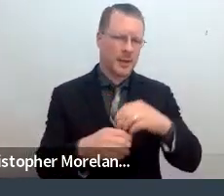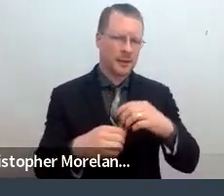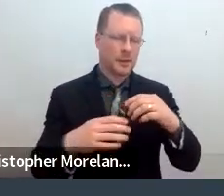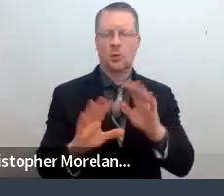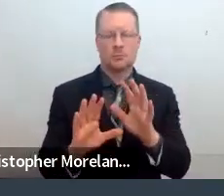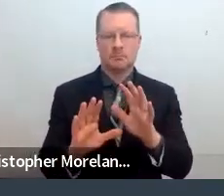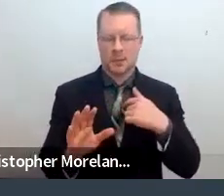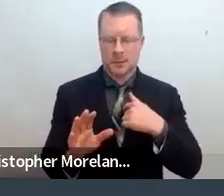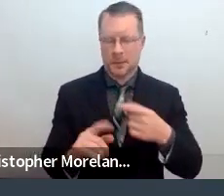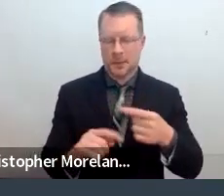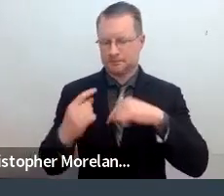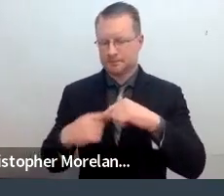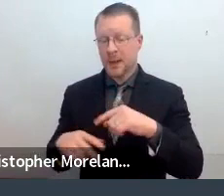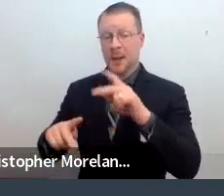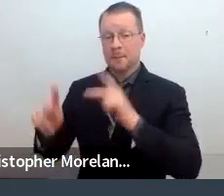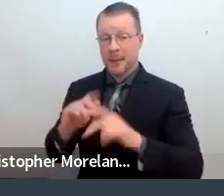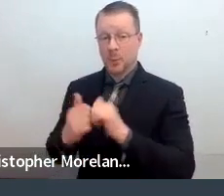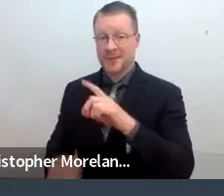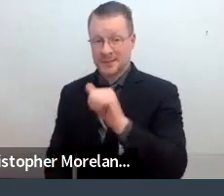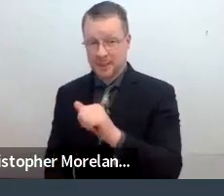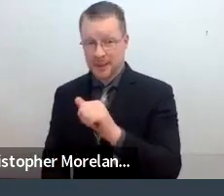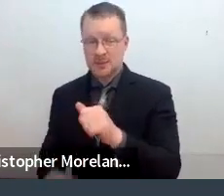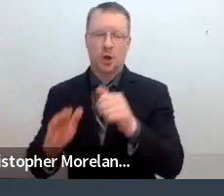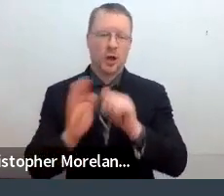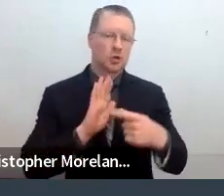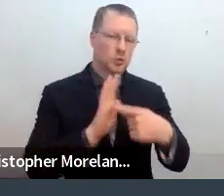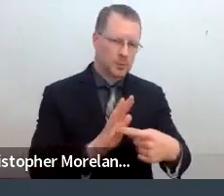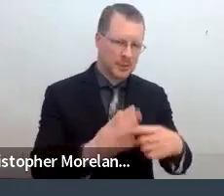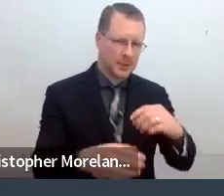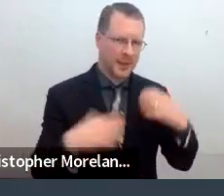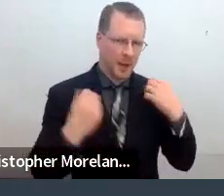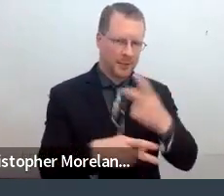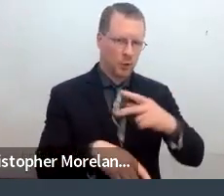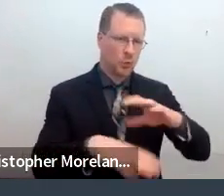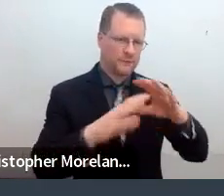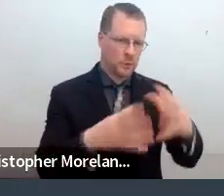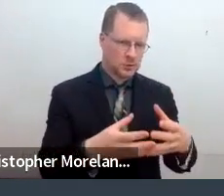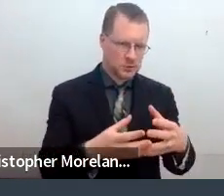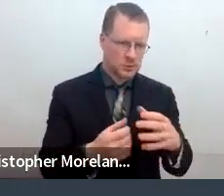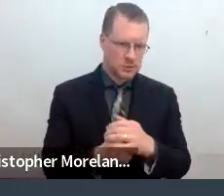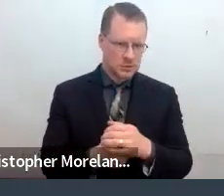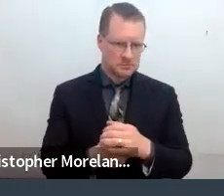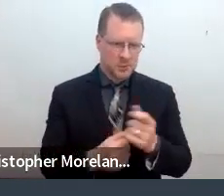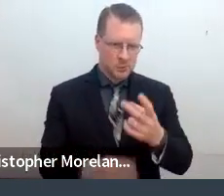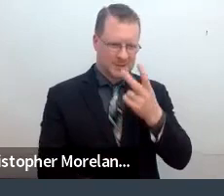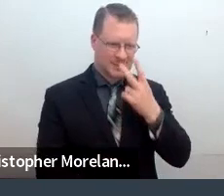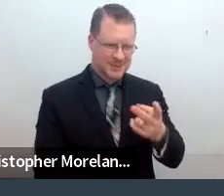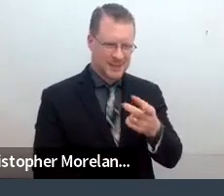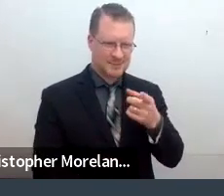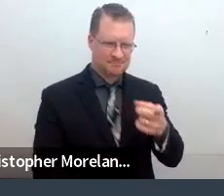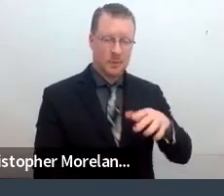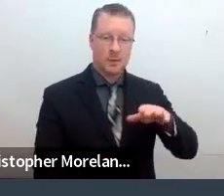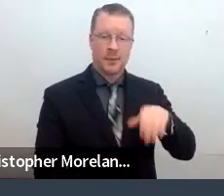Physicians with disabilities are, let me back up. People with disabilities are underrepresented in the healthcare